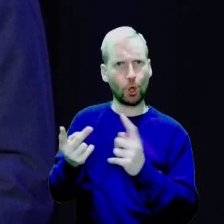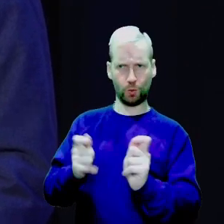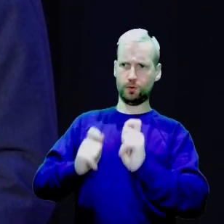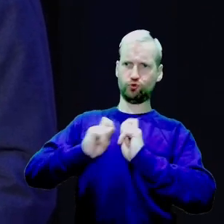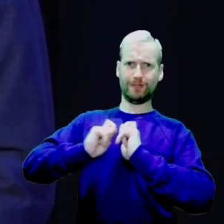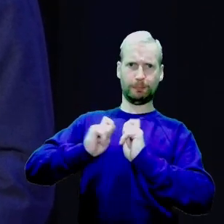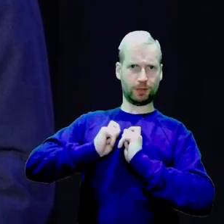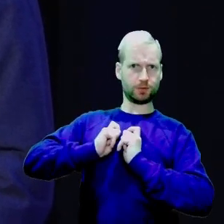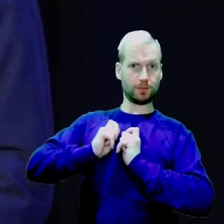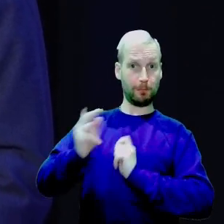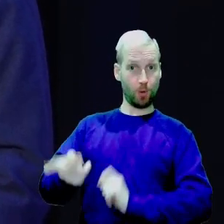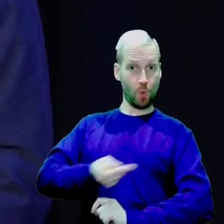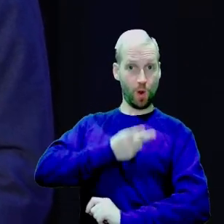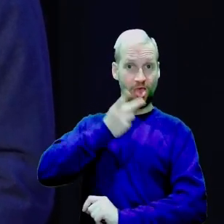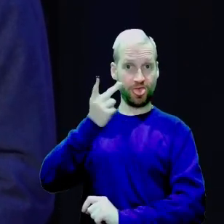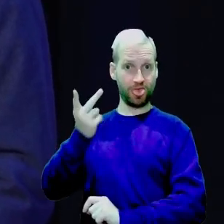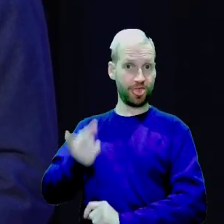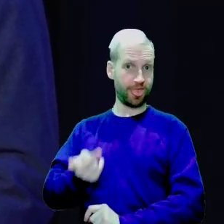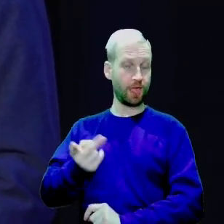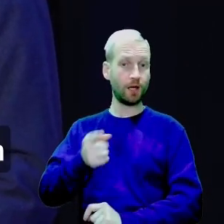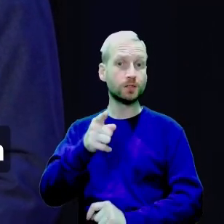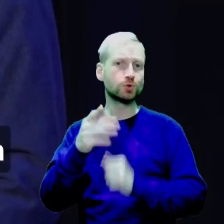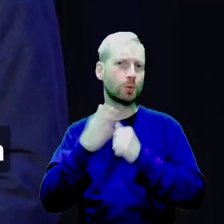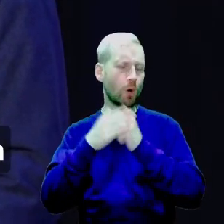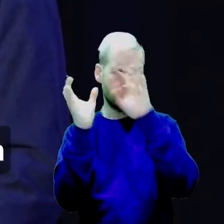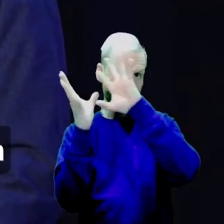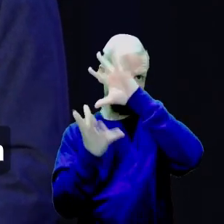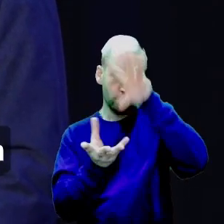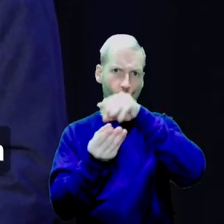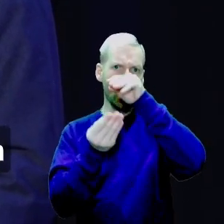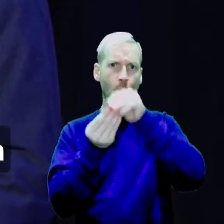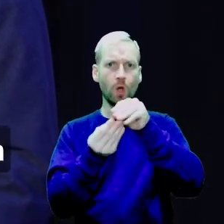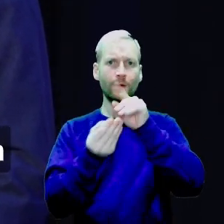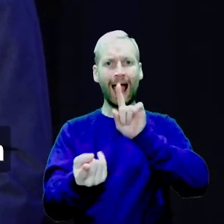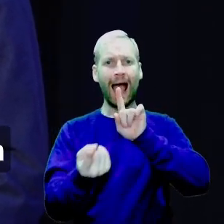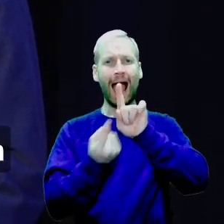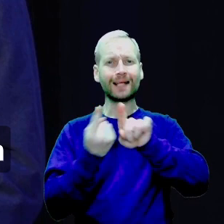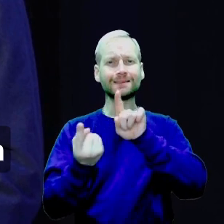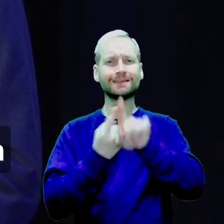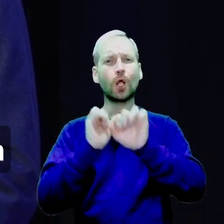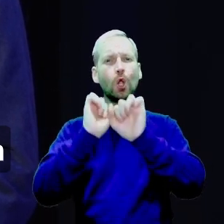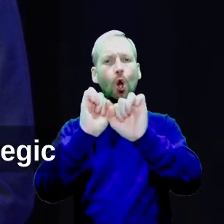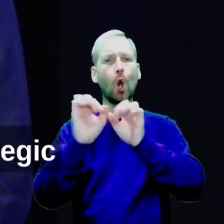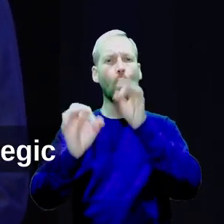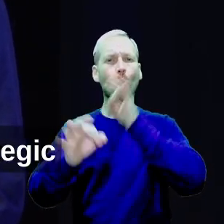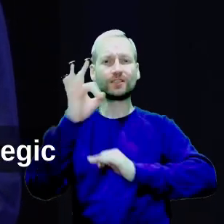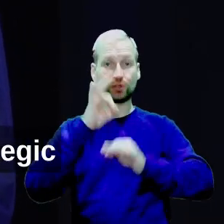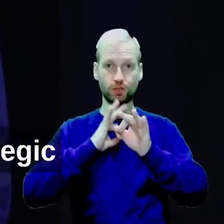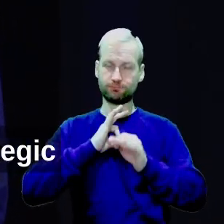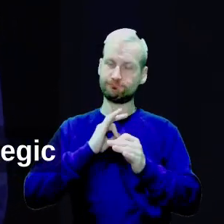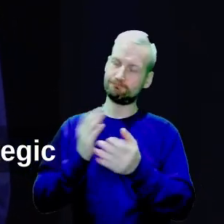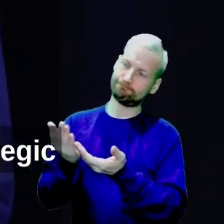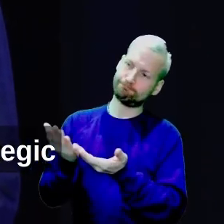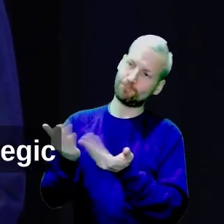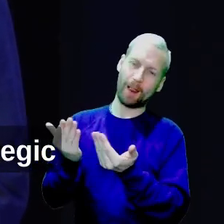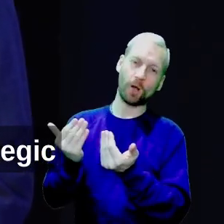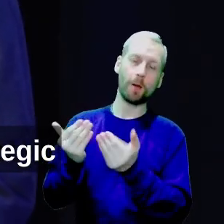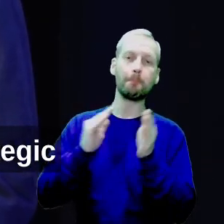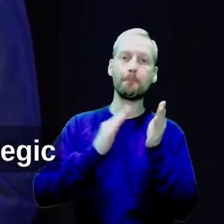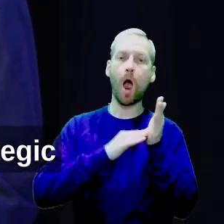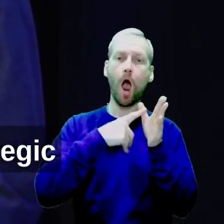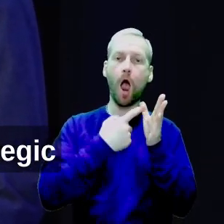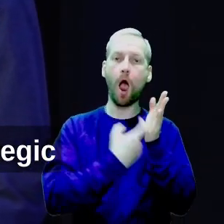there. To give you more of an insight and to answer your questions from the hospital, I'm delighted to introduce Mark